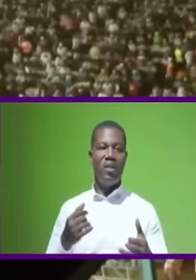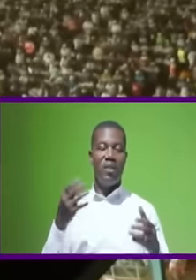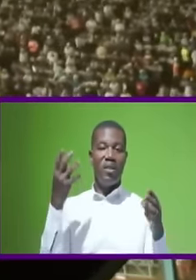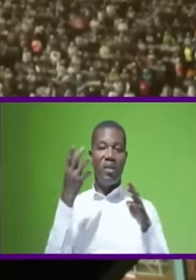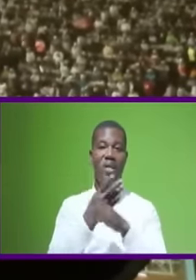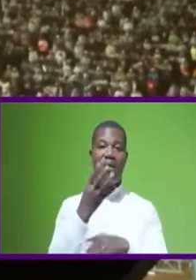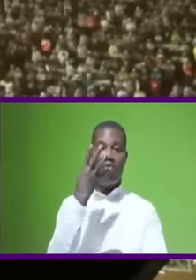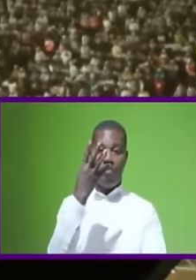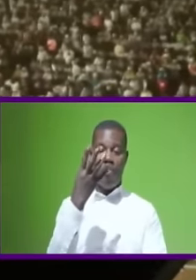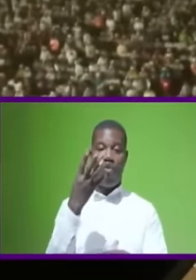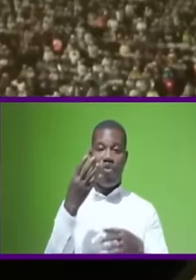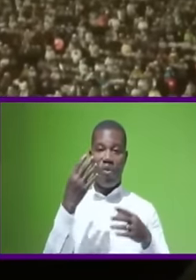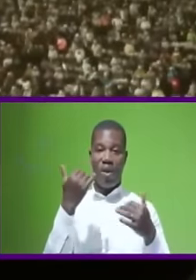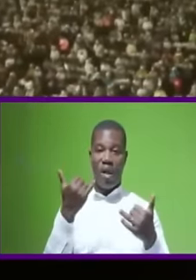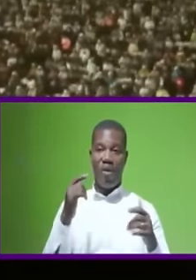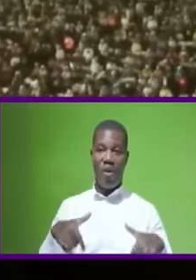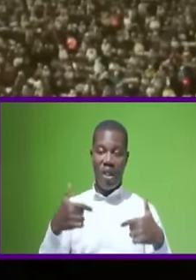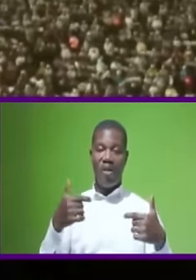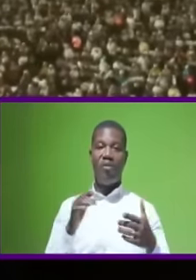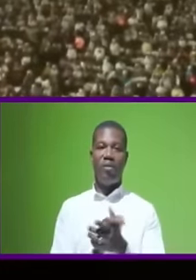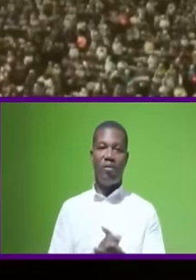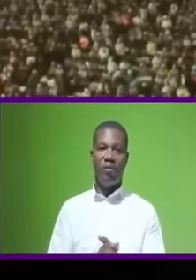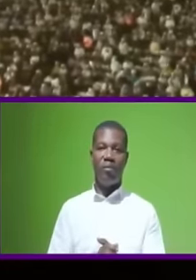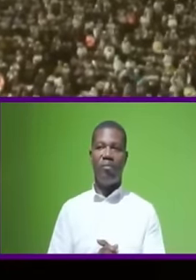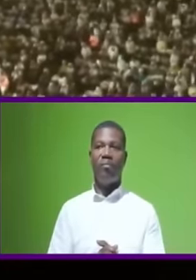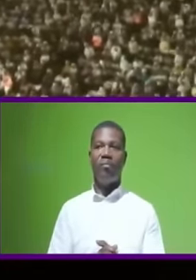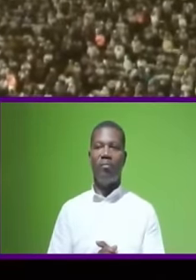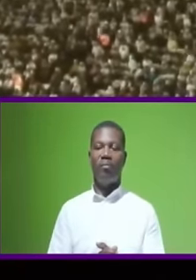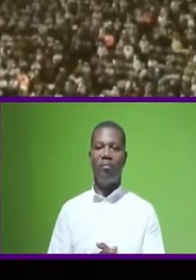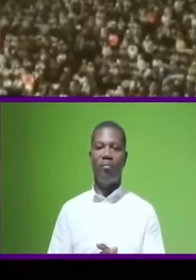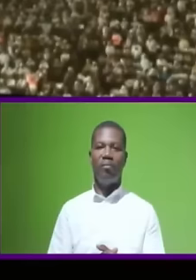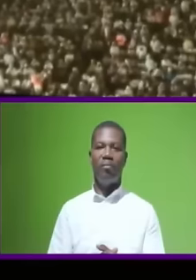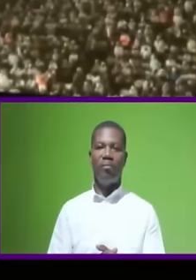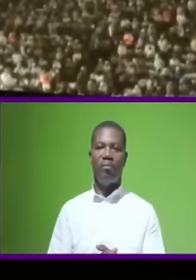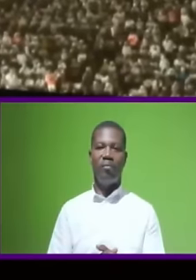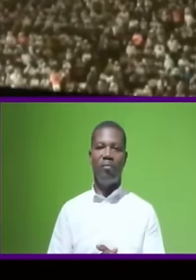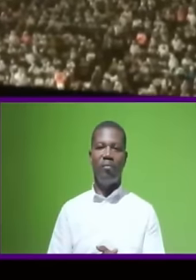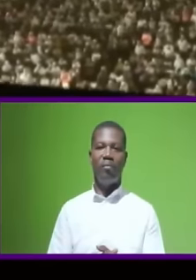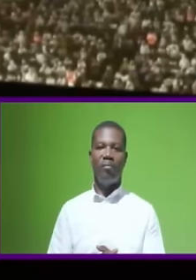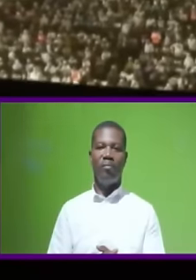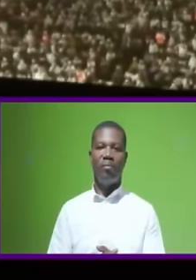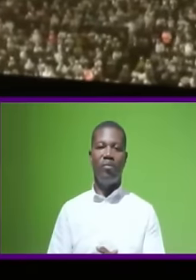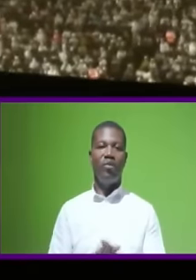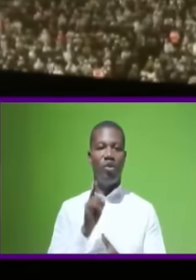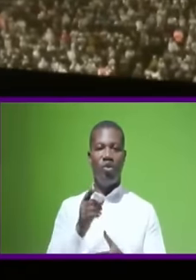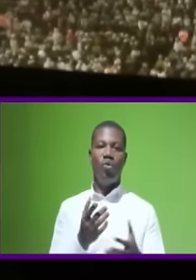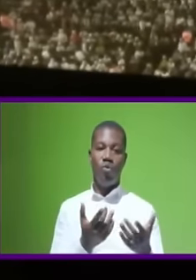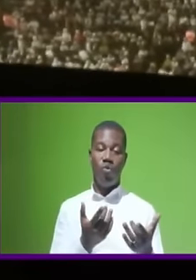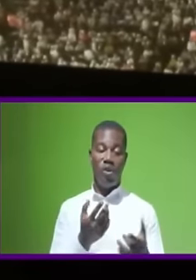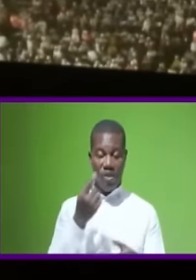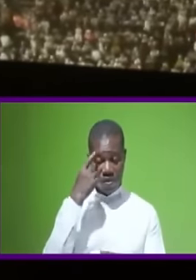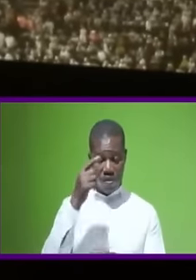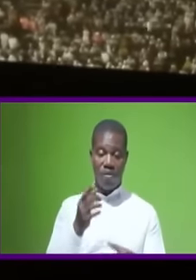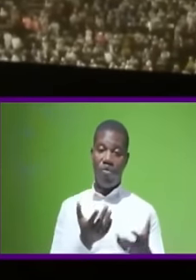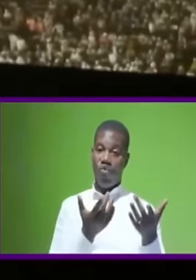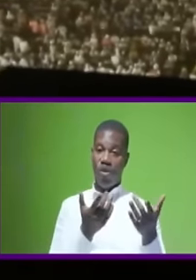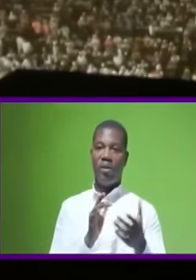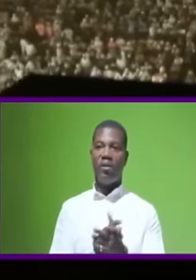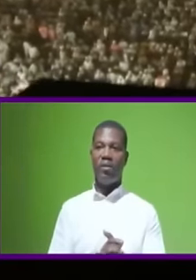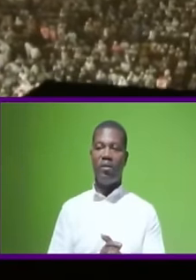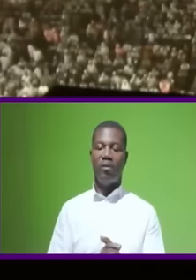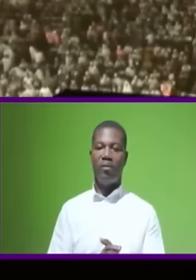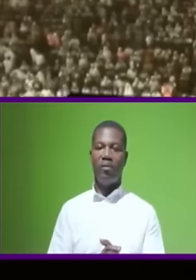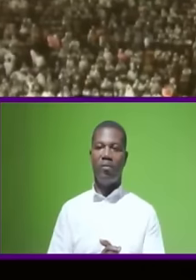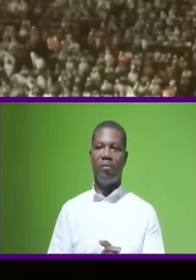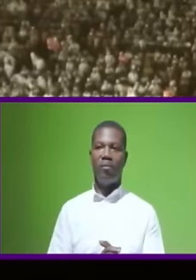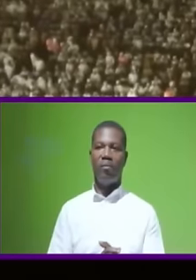now in this transform. Madia. Transform of this. Madia. Monya botran chain. So please be patient